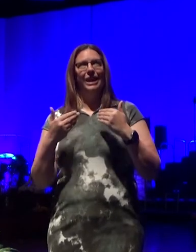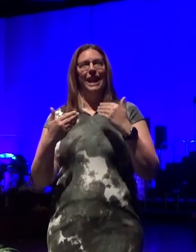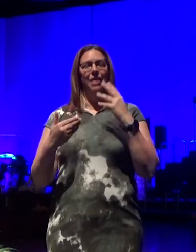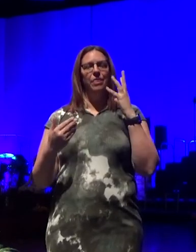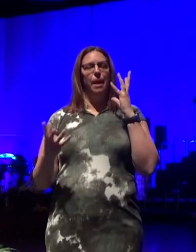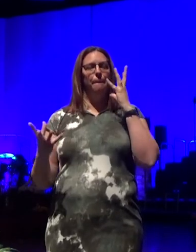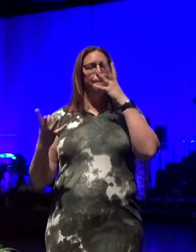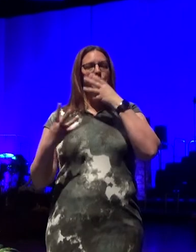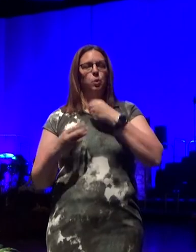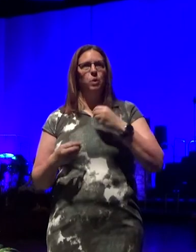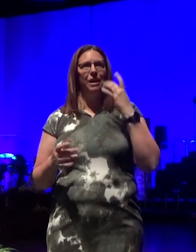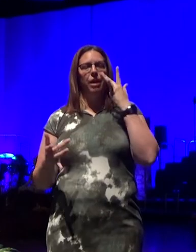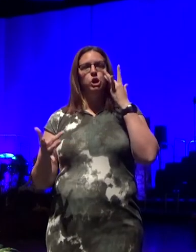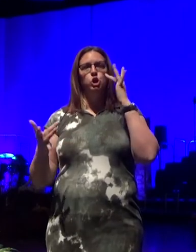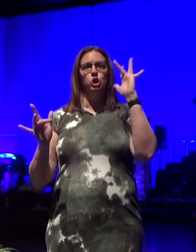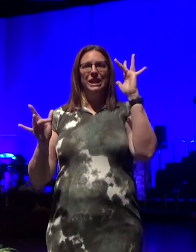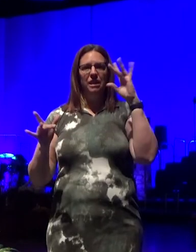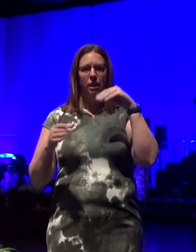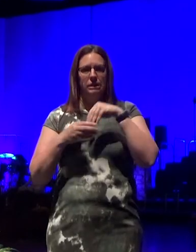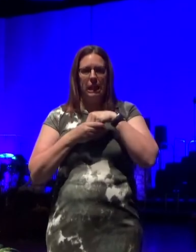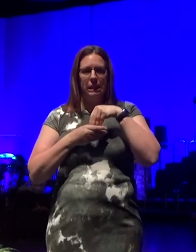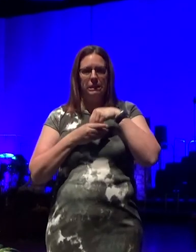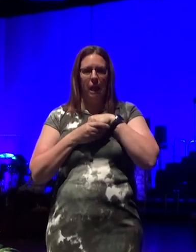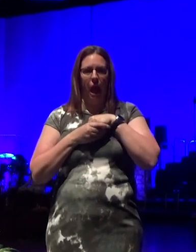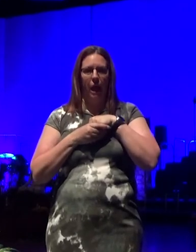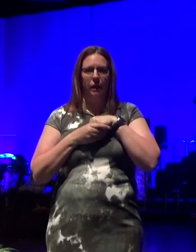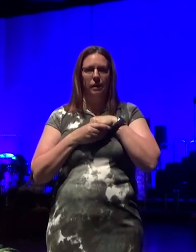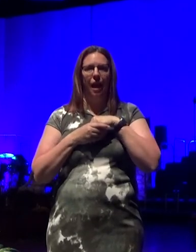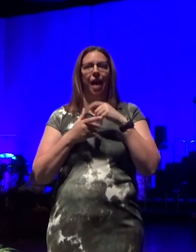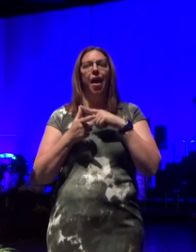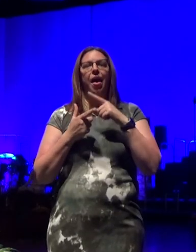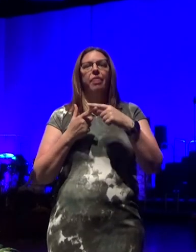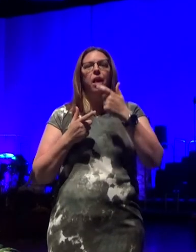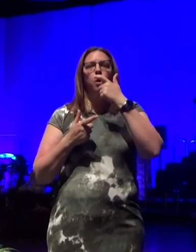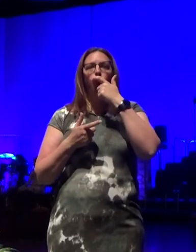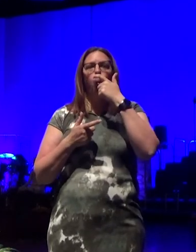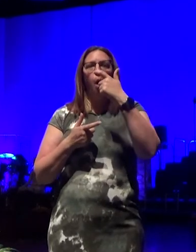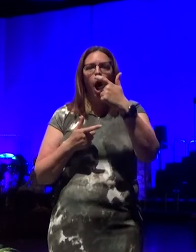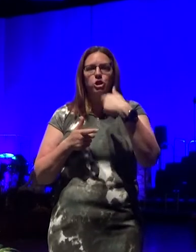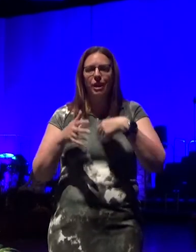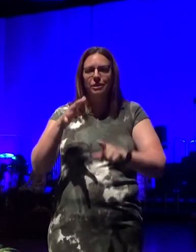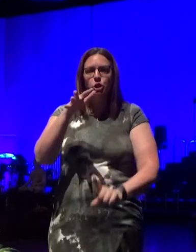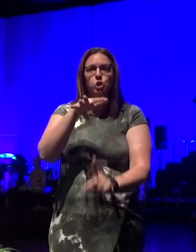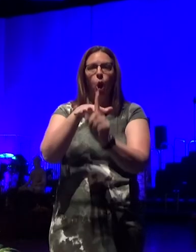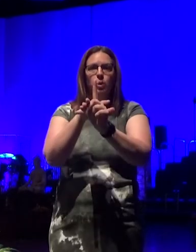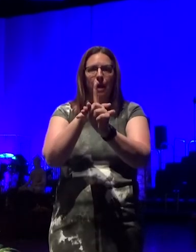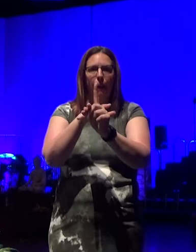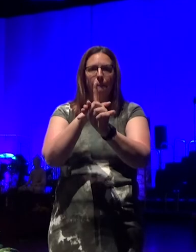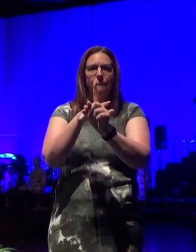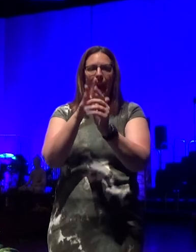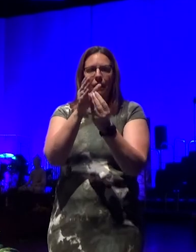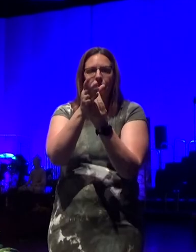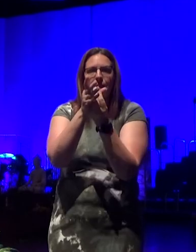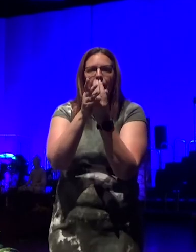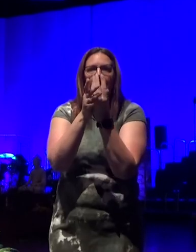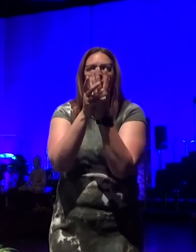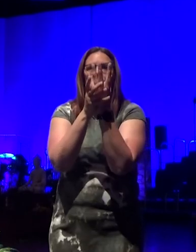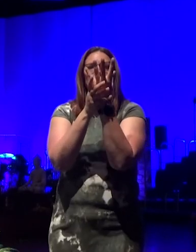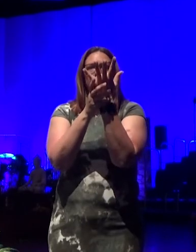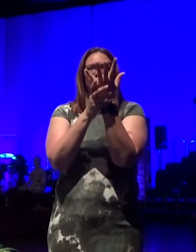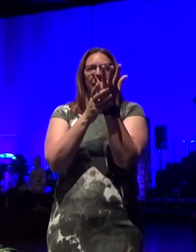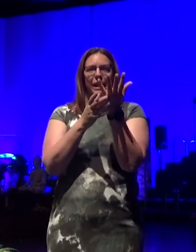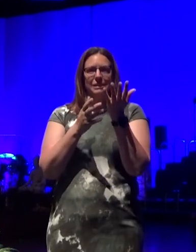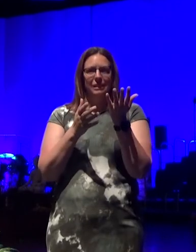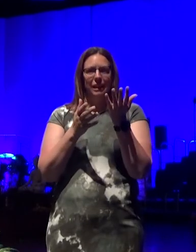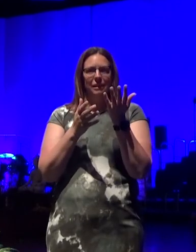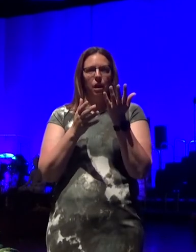and watch as it begins to show up. Watch as it begins to flower and blossom, and watch as the doors that